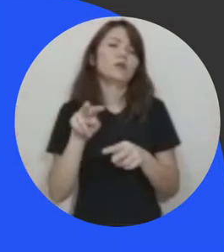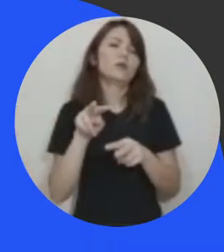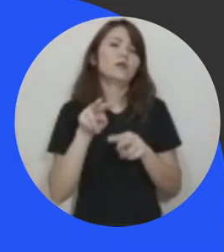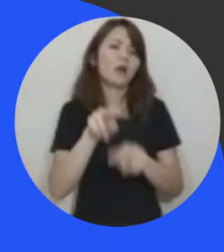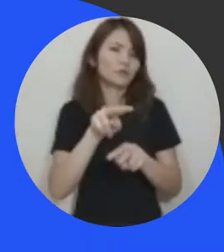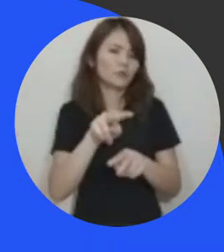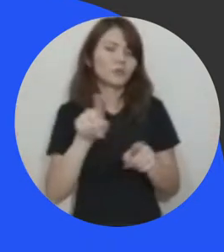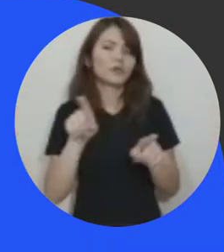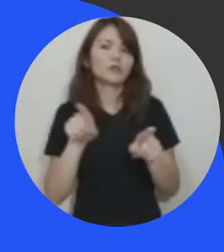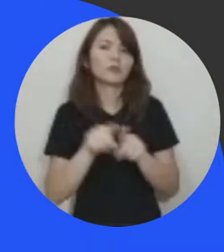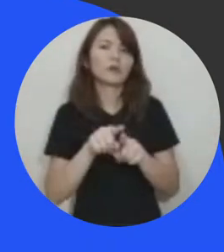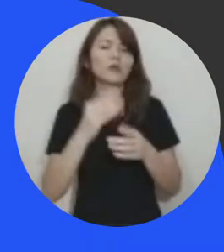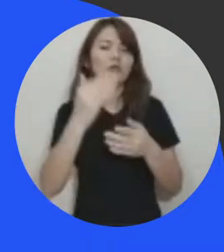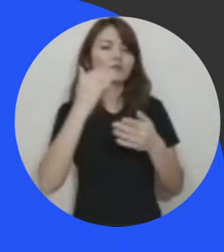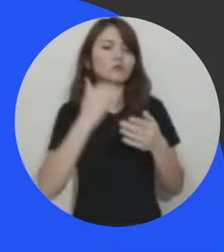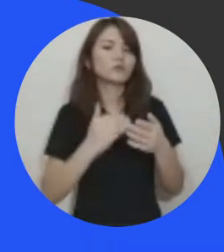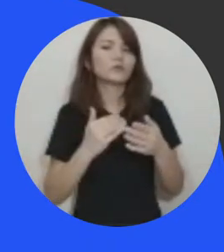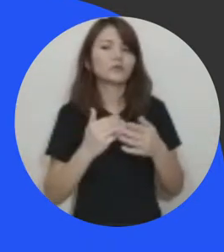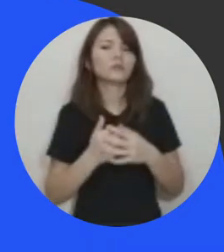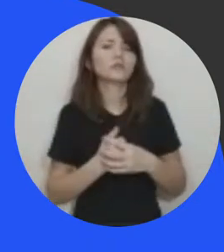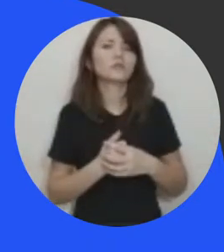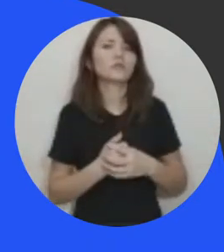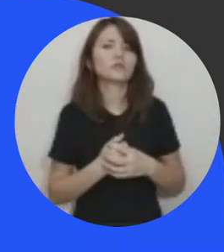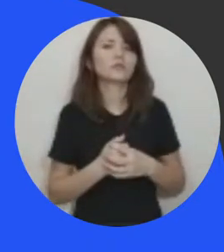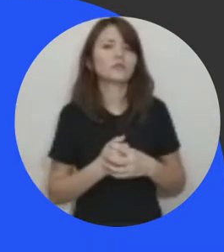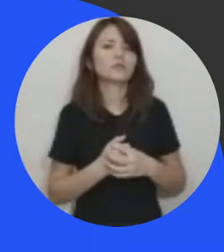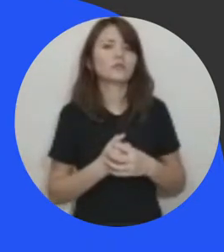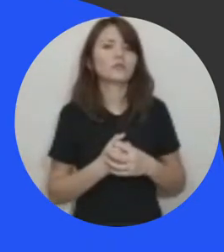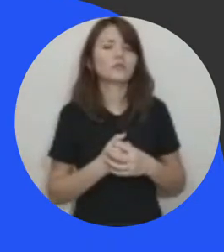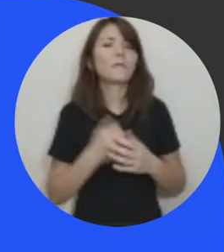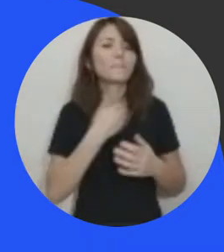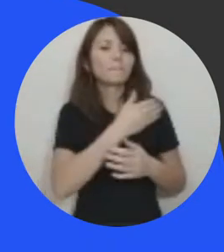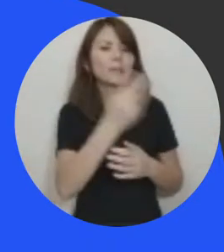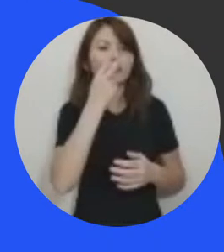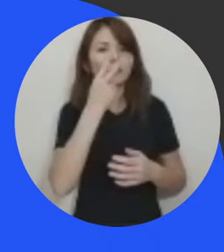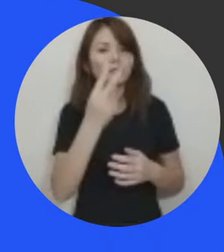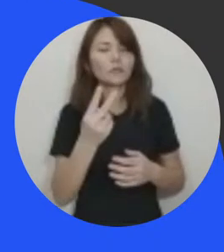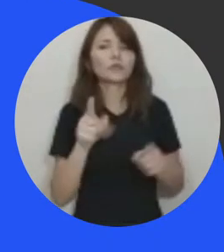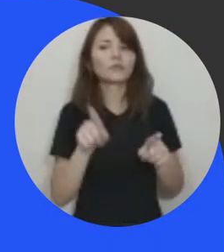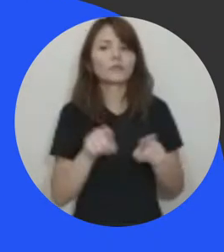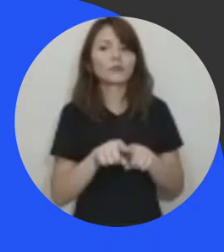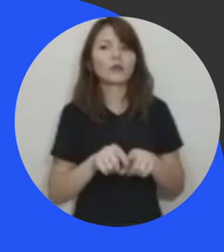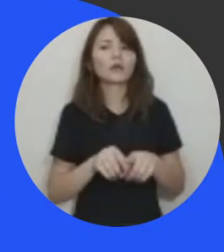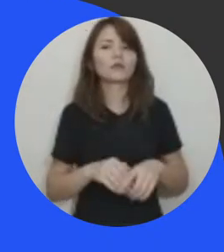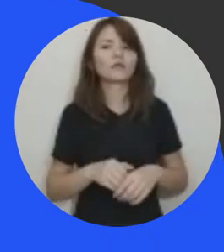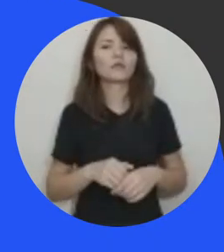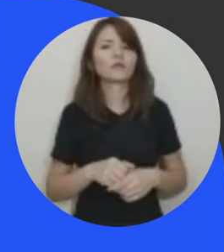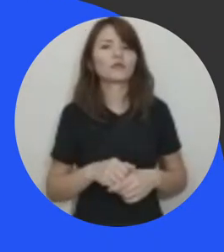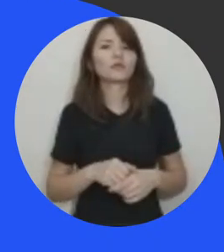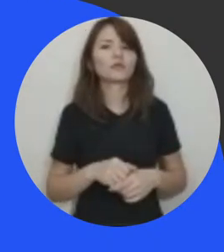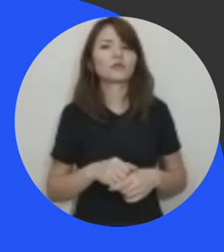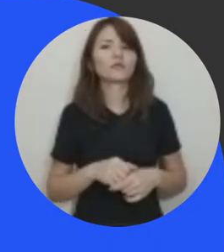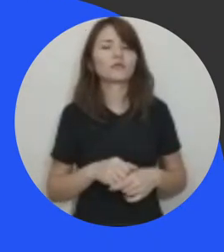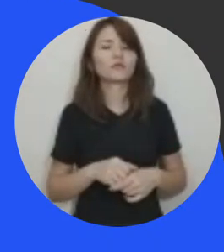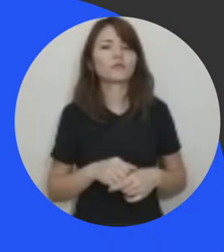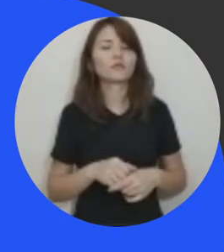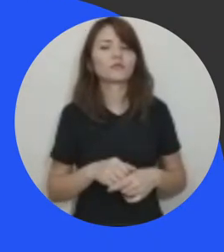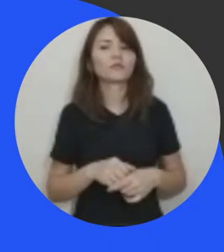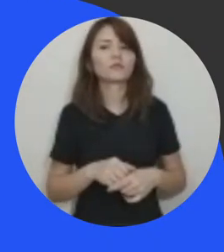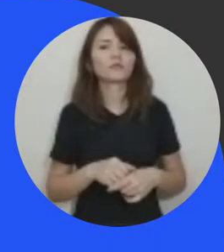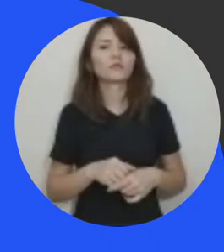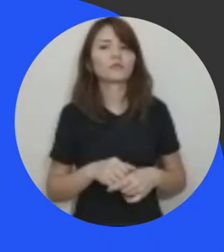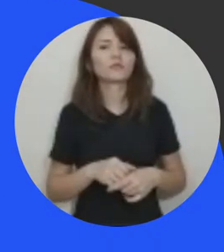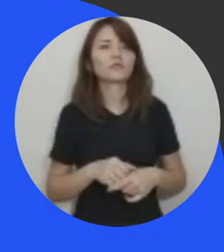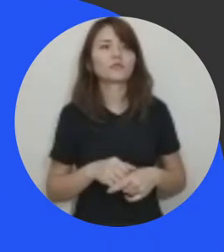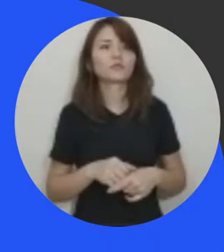outbreak reporting, which allows us to identify where there are groups of transmissions, say within a hospital, and